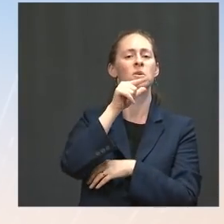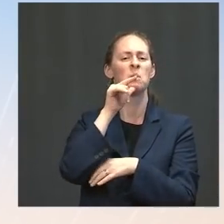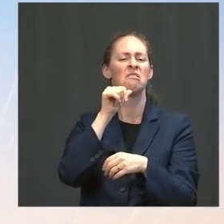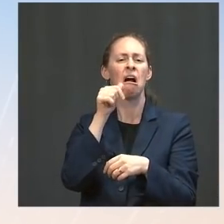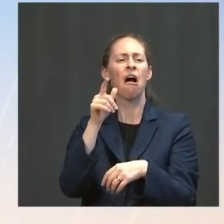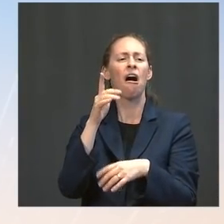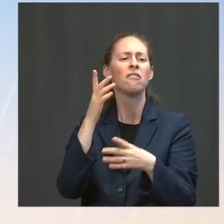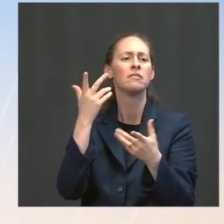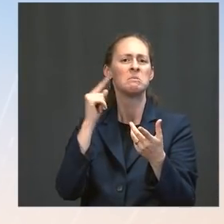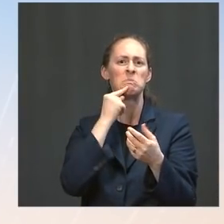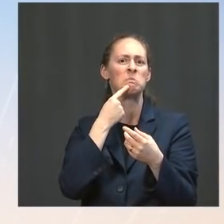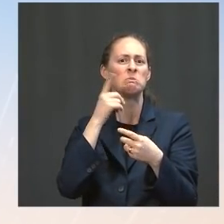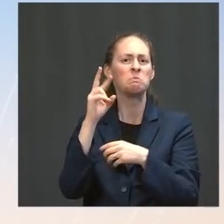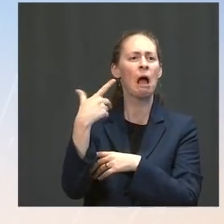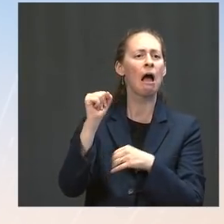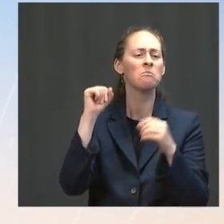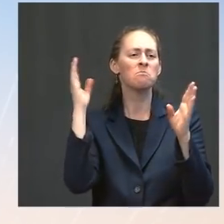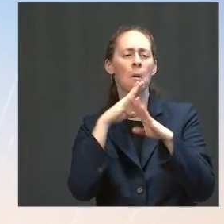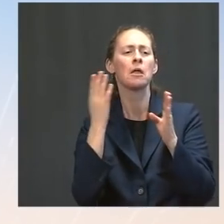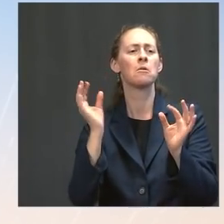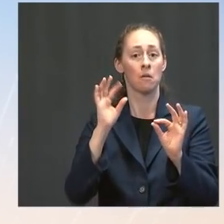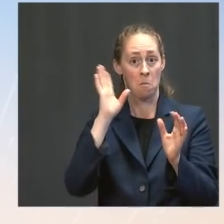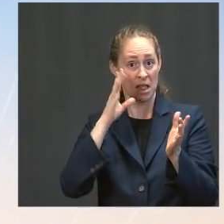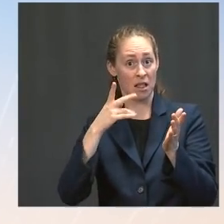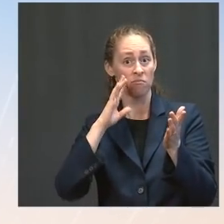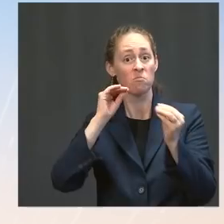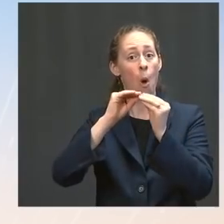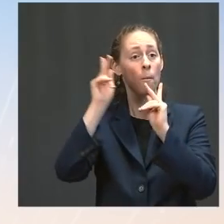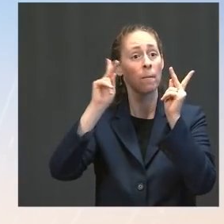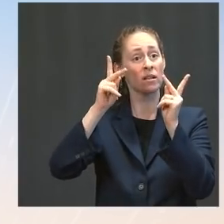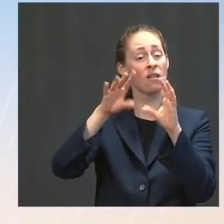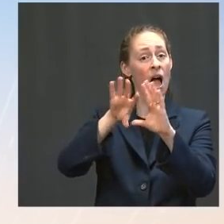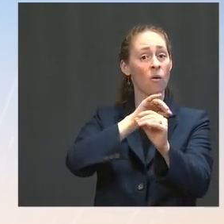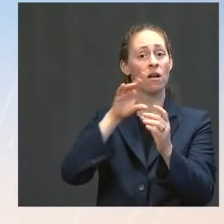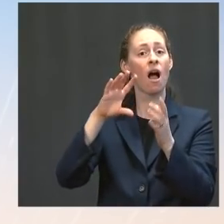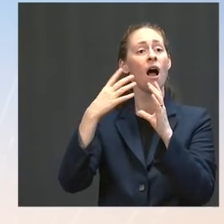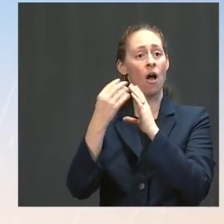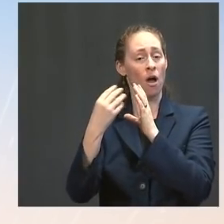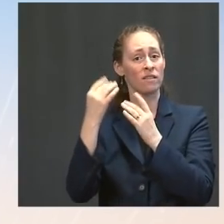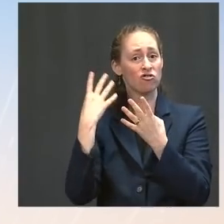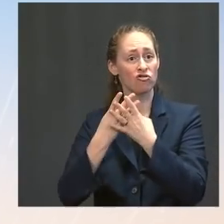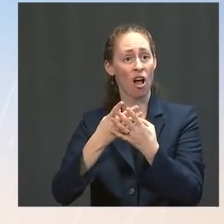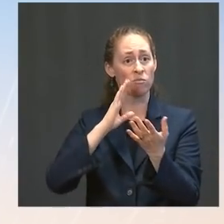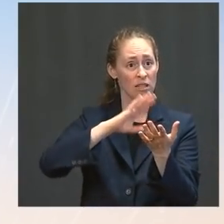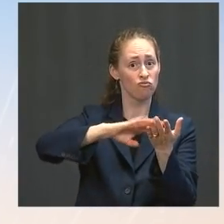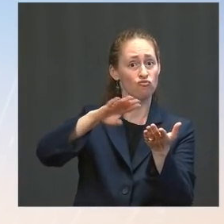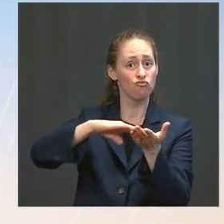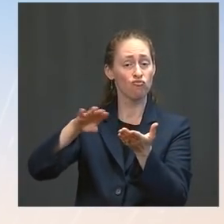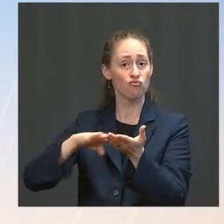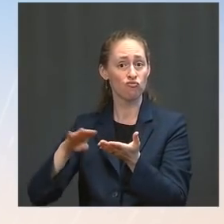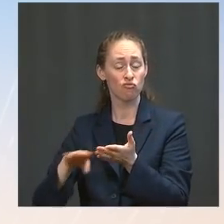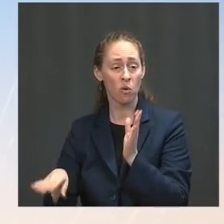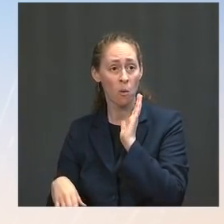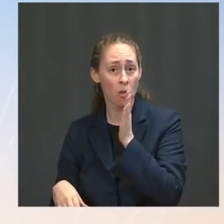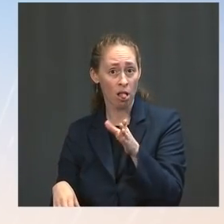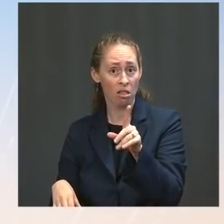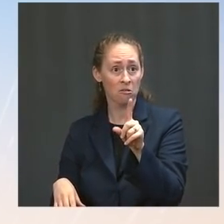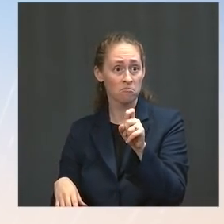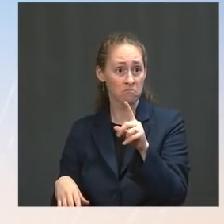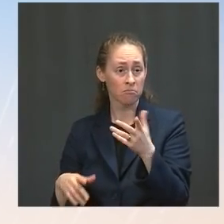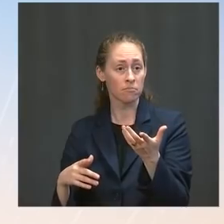reporting, other reporting, and just the fact that they obviously have not in a publicly available way provided the data and the information that we have